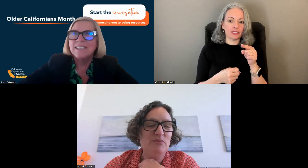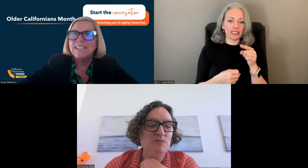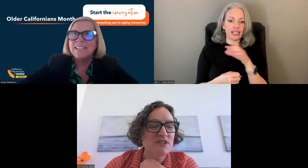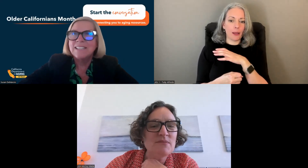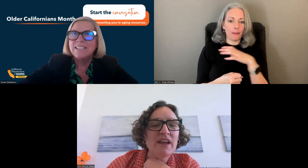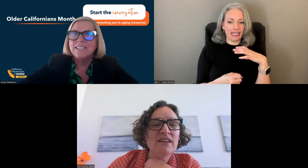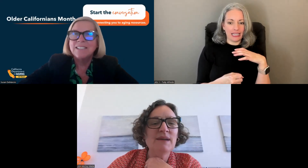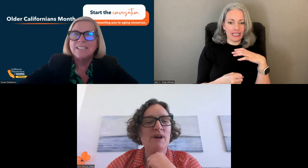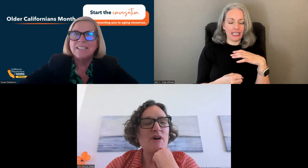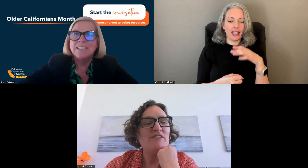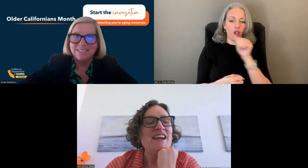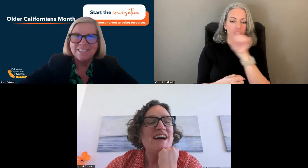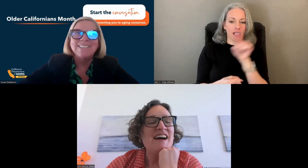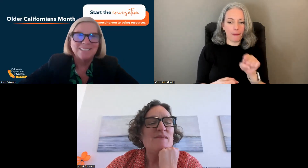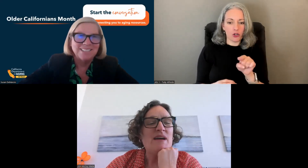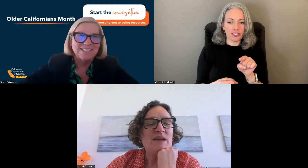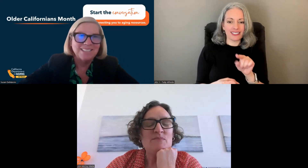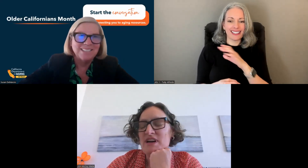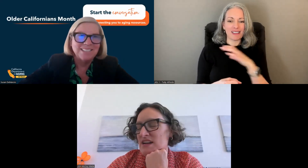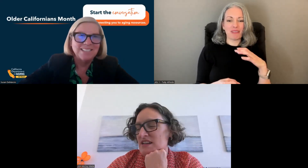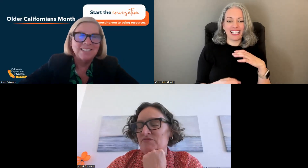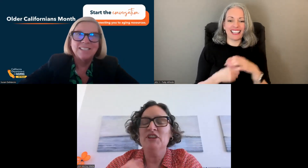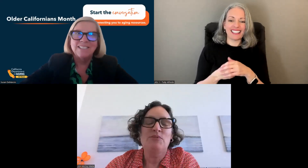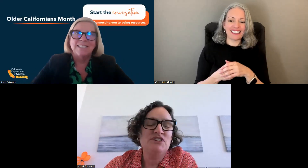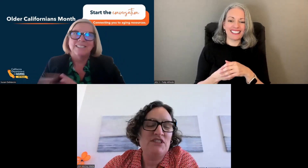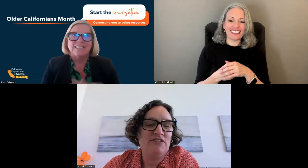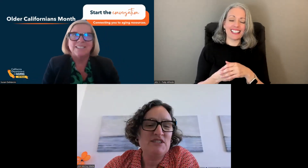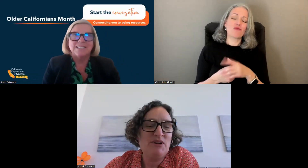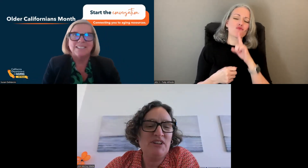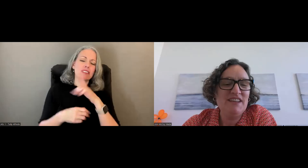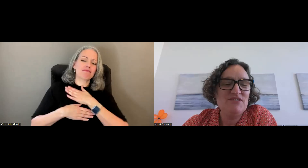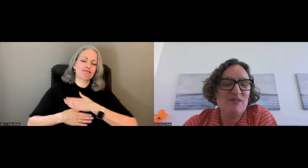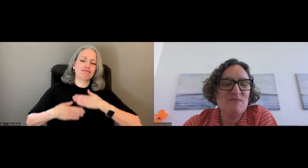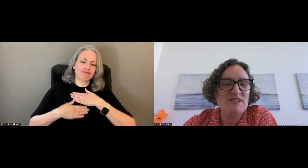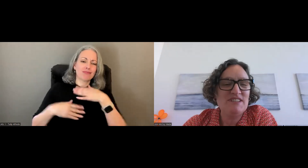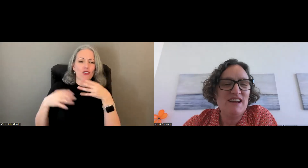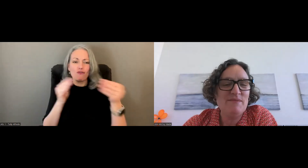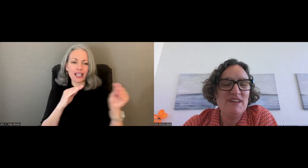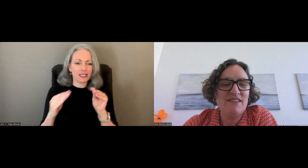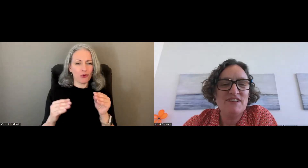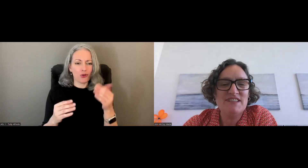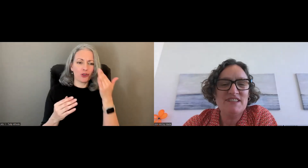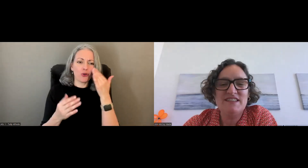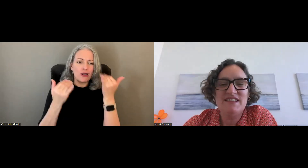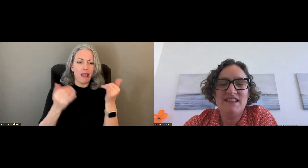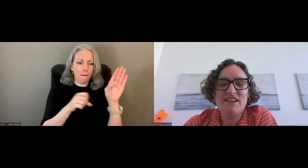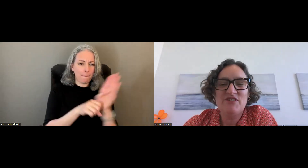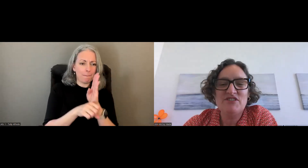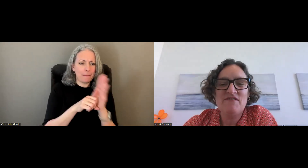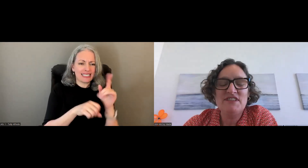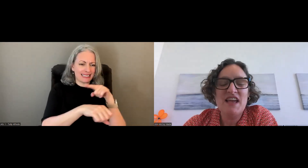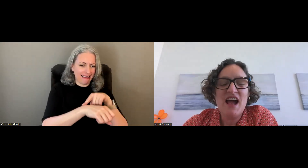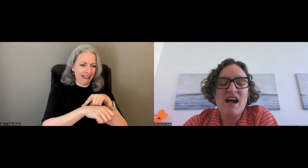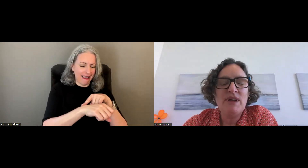I really, I'm off. And I'm really appreciate the flexibility. As you know, it's a busy time in advocacy season and in the